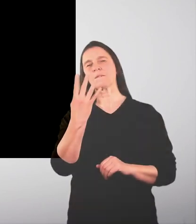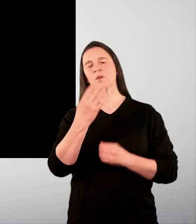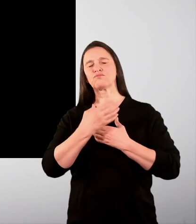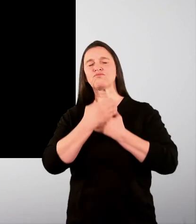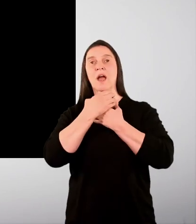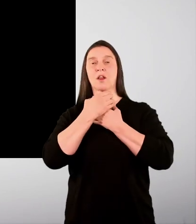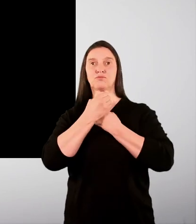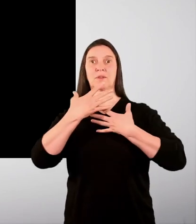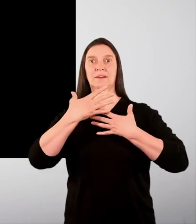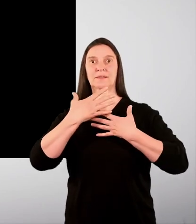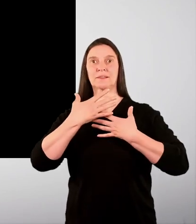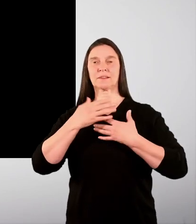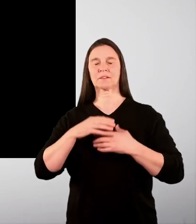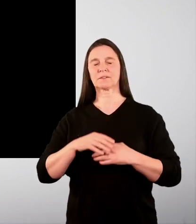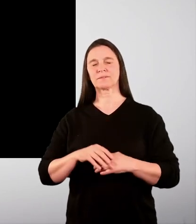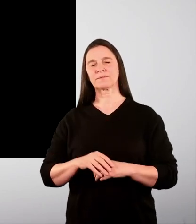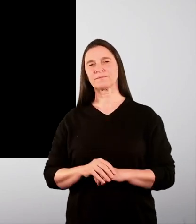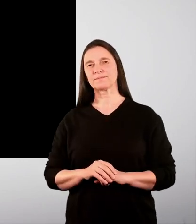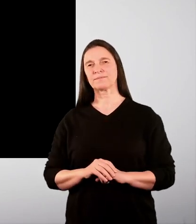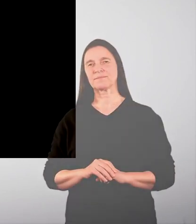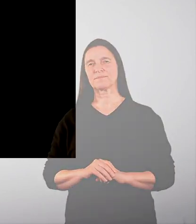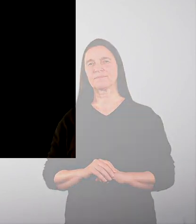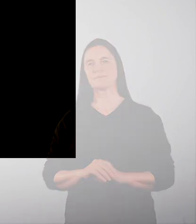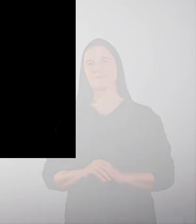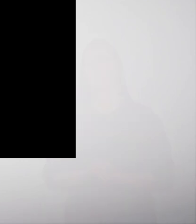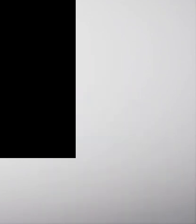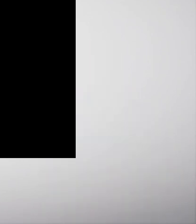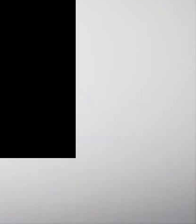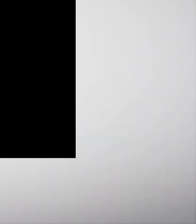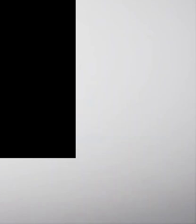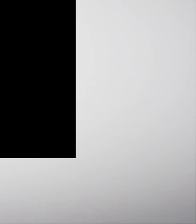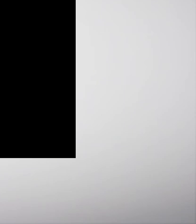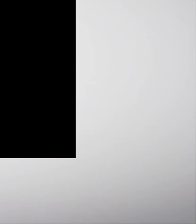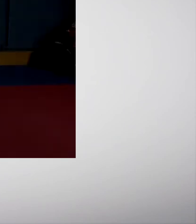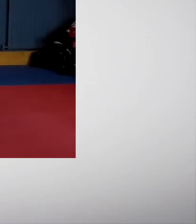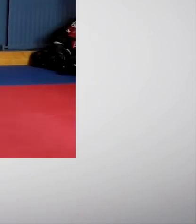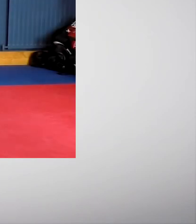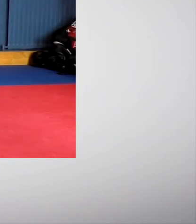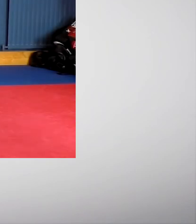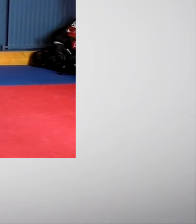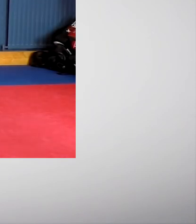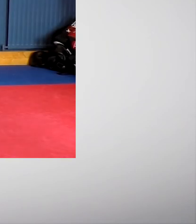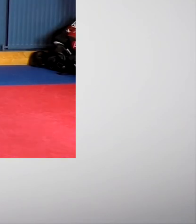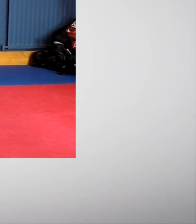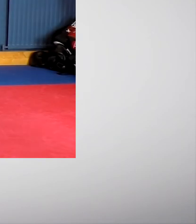Number 4, Superman Stranglehold Release. Demonstration. Oi!